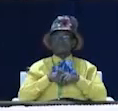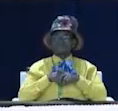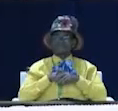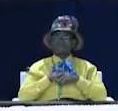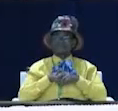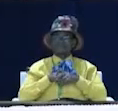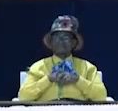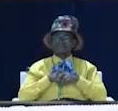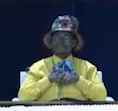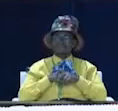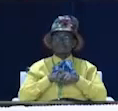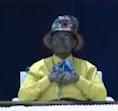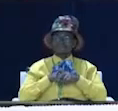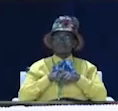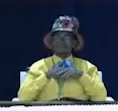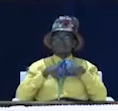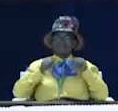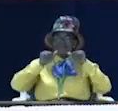Oh.